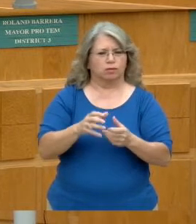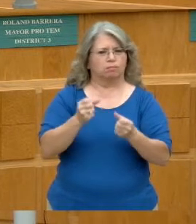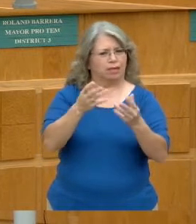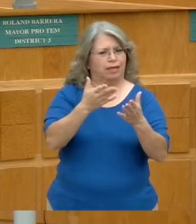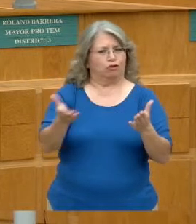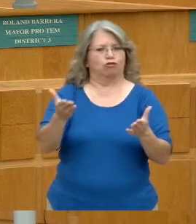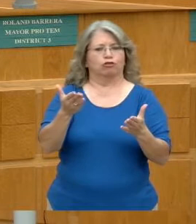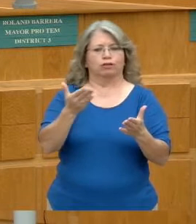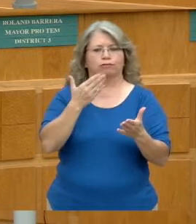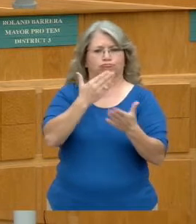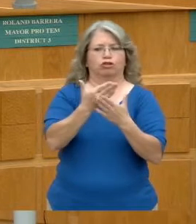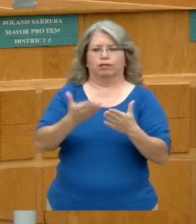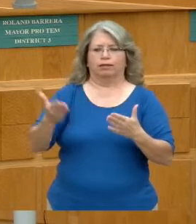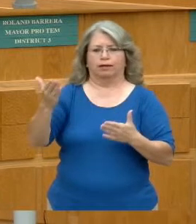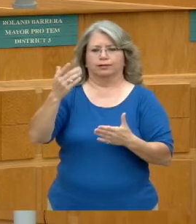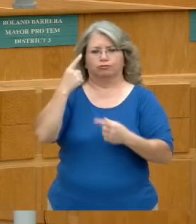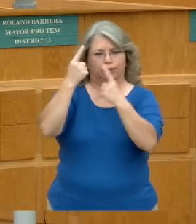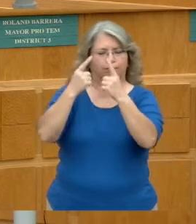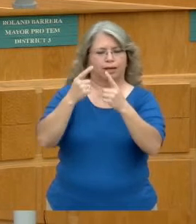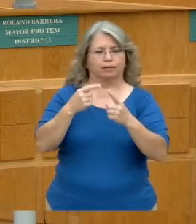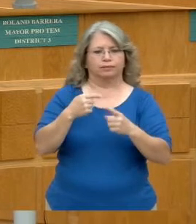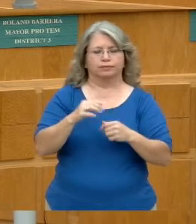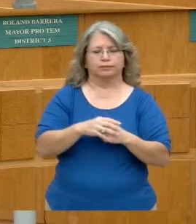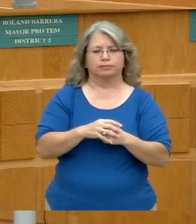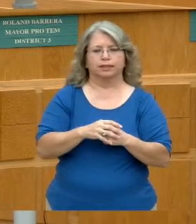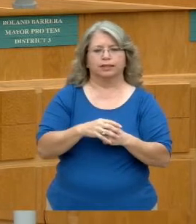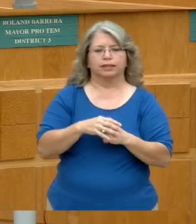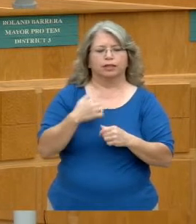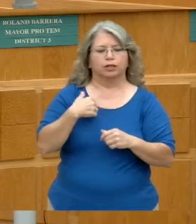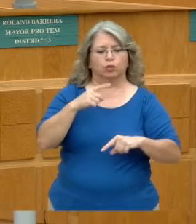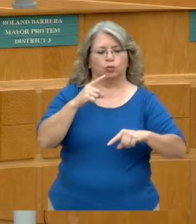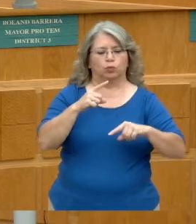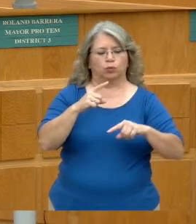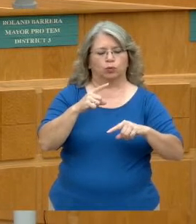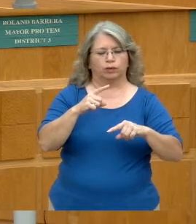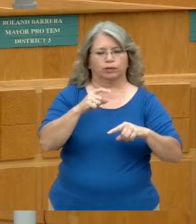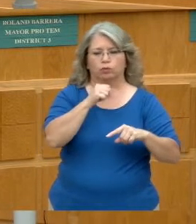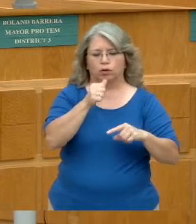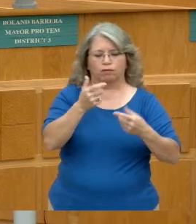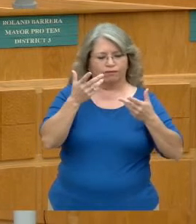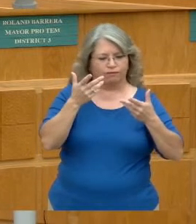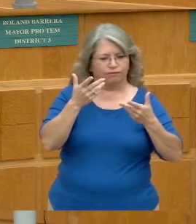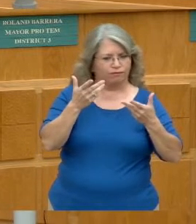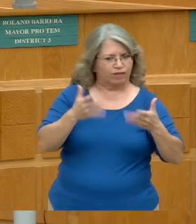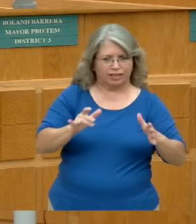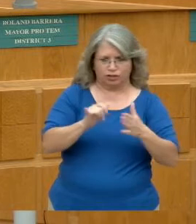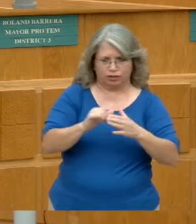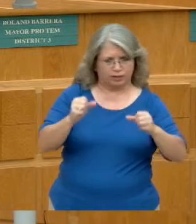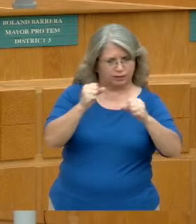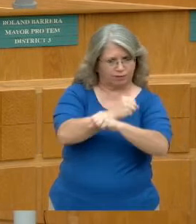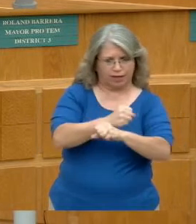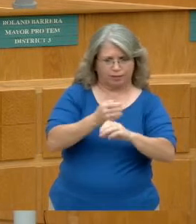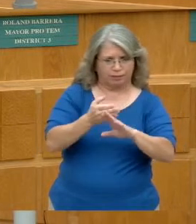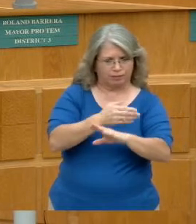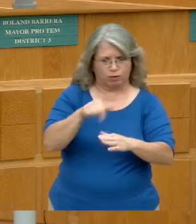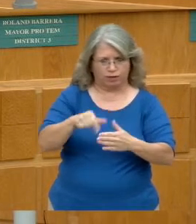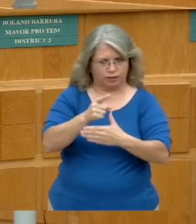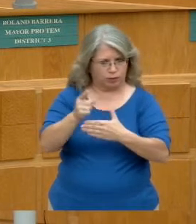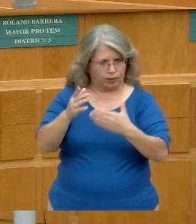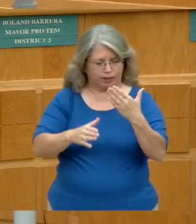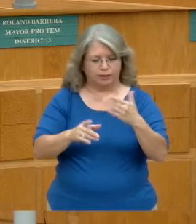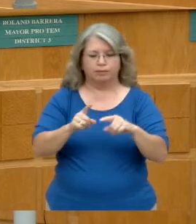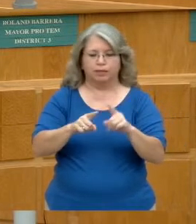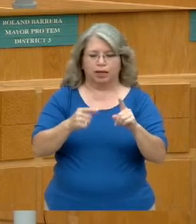we're continuing to fight this. We're not going to finish the fight before the weekend or after the weekend shortly, but we're going to continue to fight it,